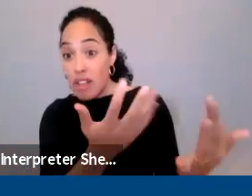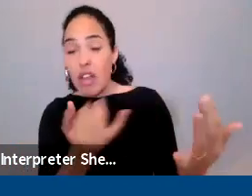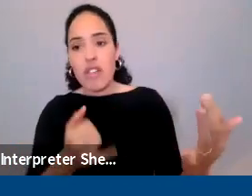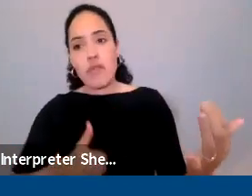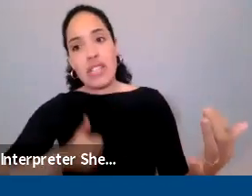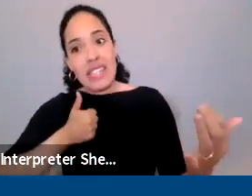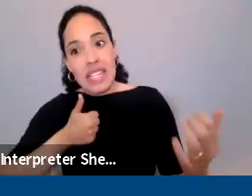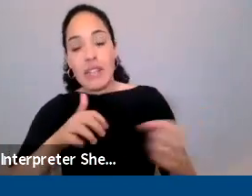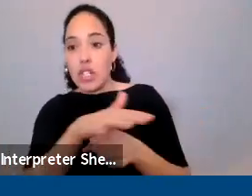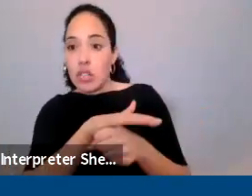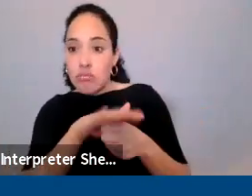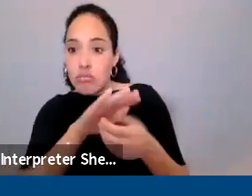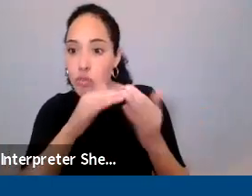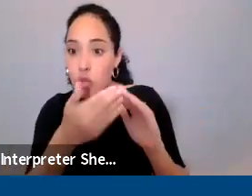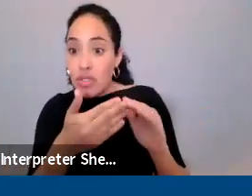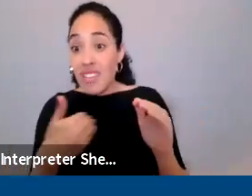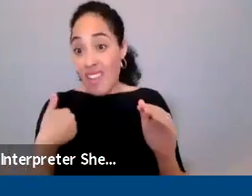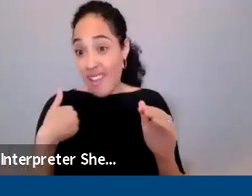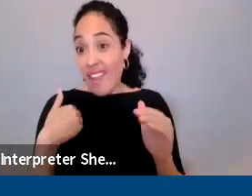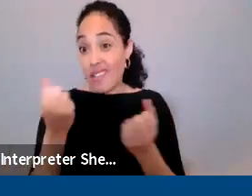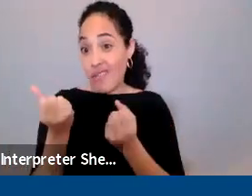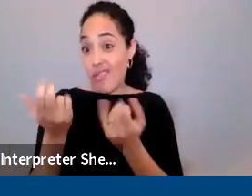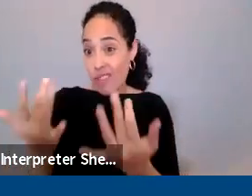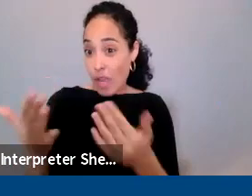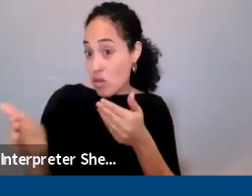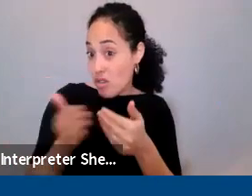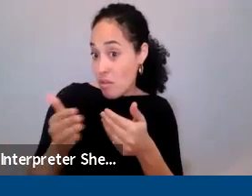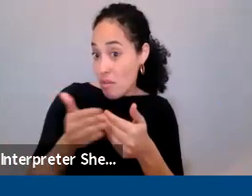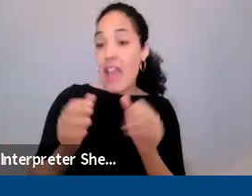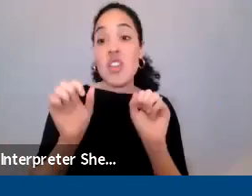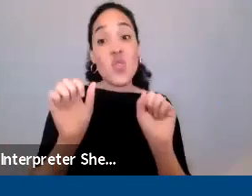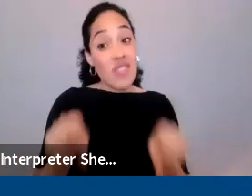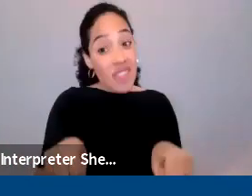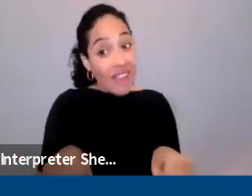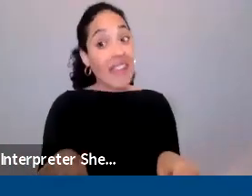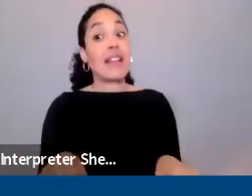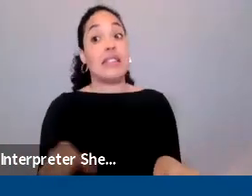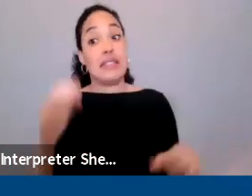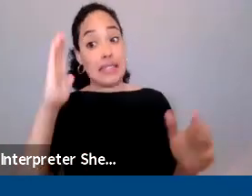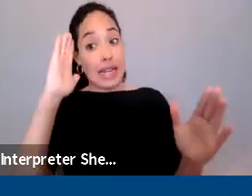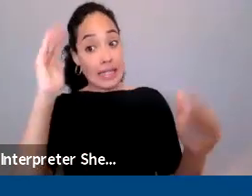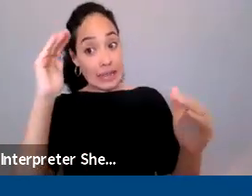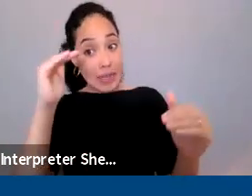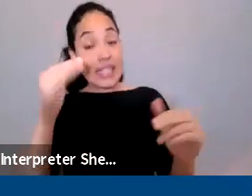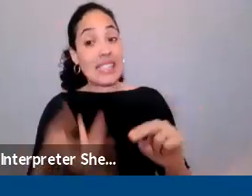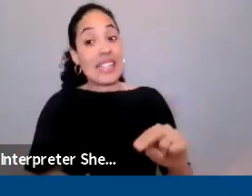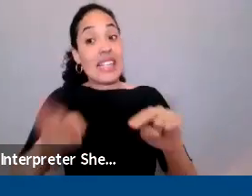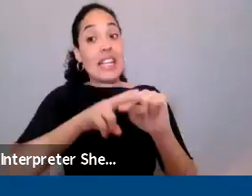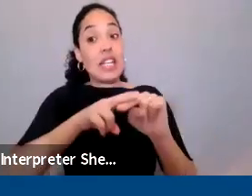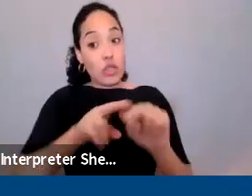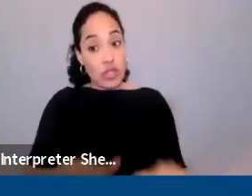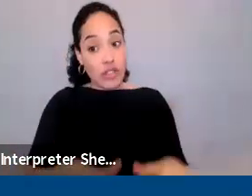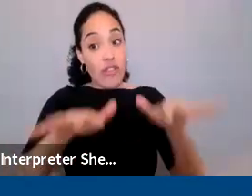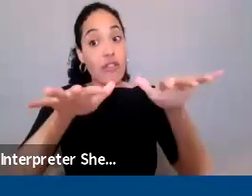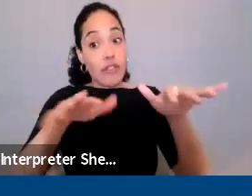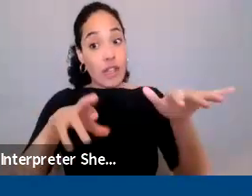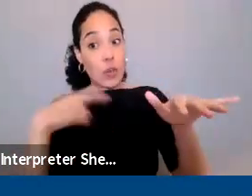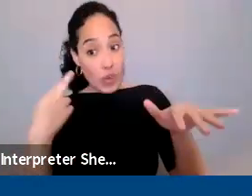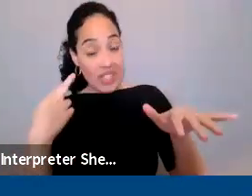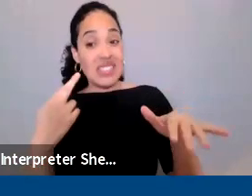had a wildfire nearby, you can expect an increased flood risk for the next 3 to 5 years. Tracy, please jump